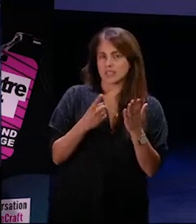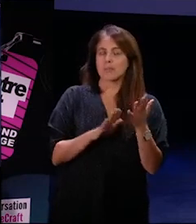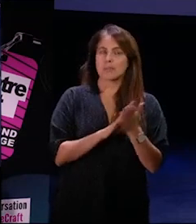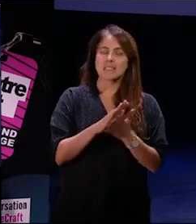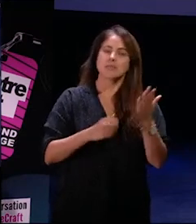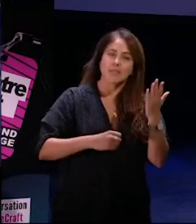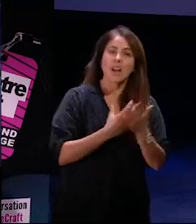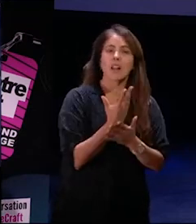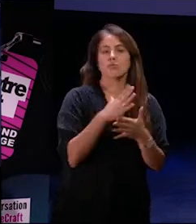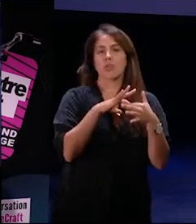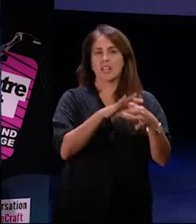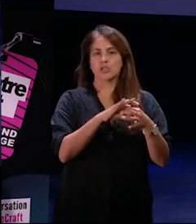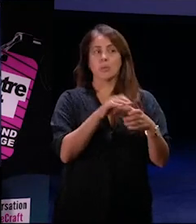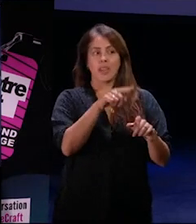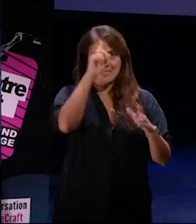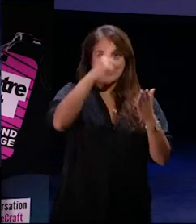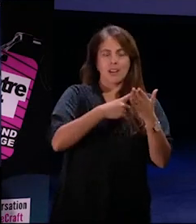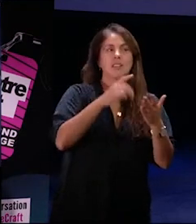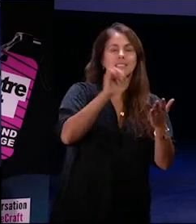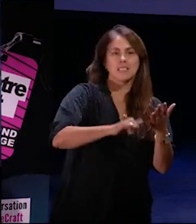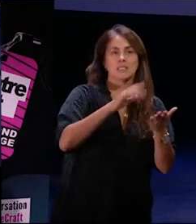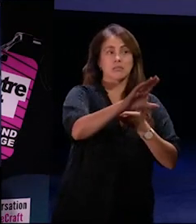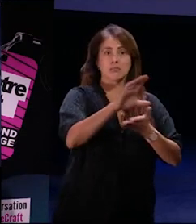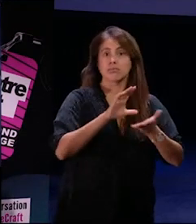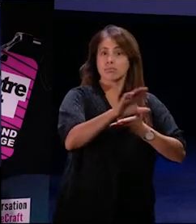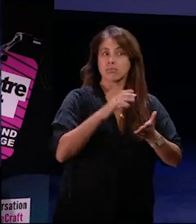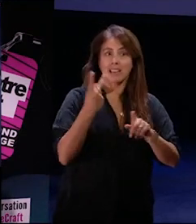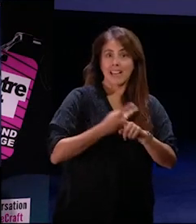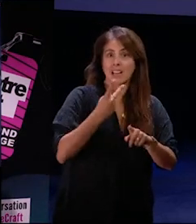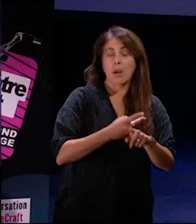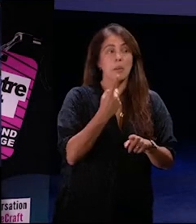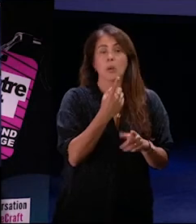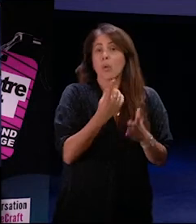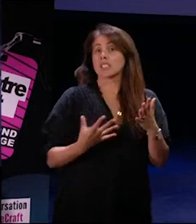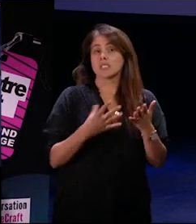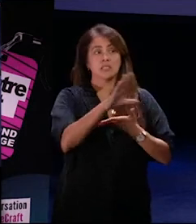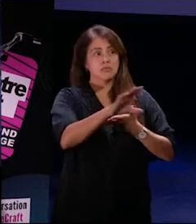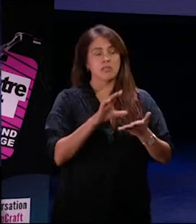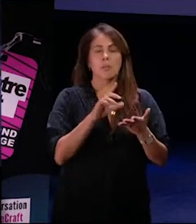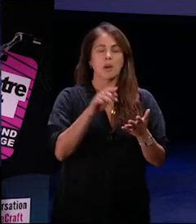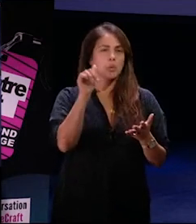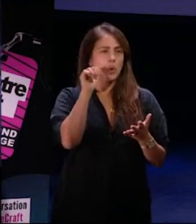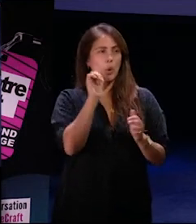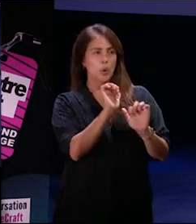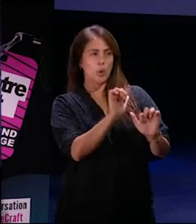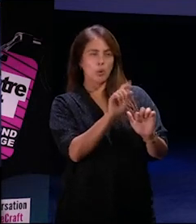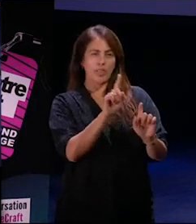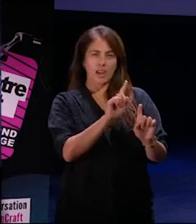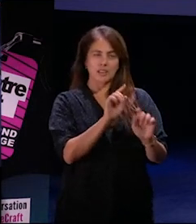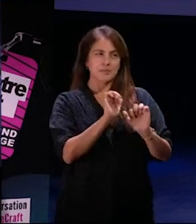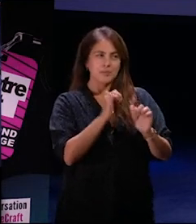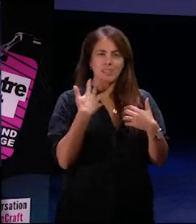develop relationships where they invest, hopefully over and over again, or maybe once, but you know exactly what things they're interested in.